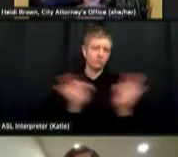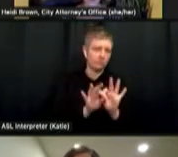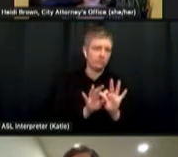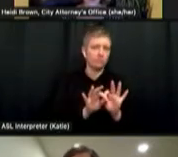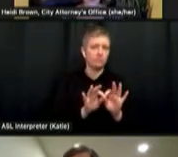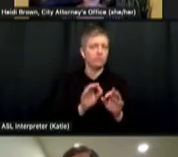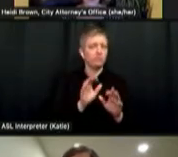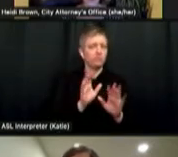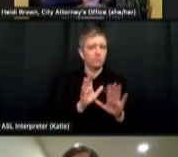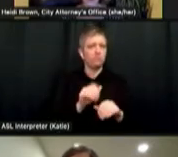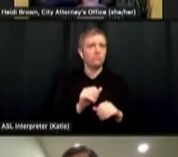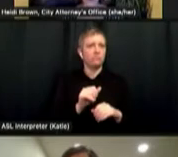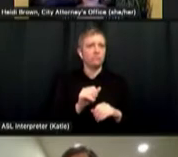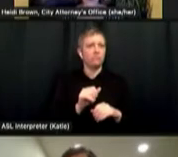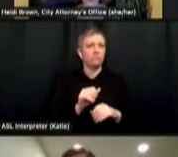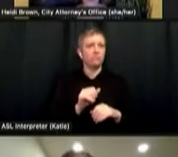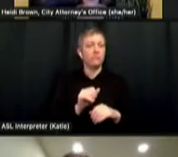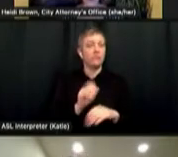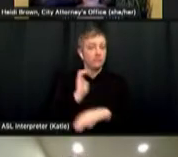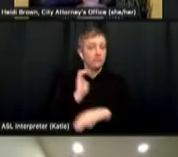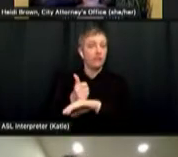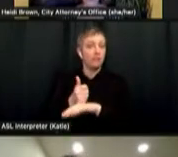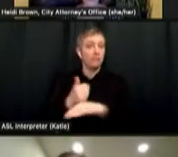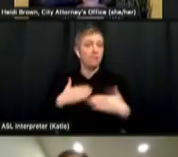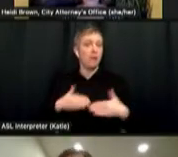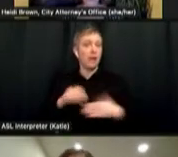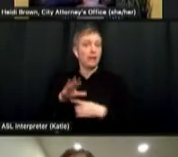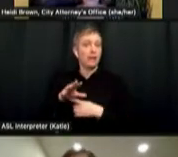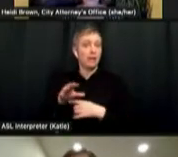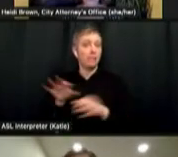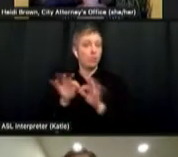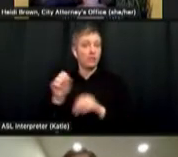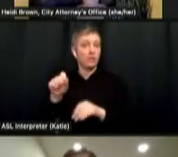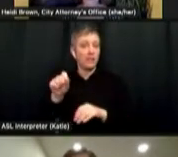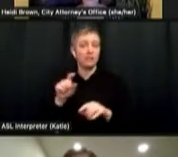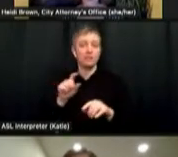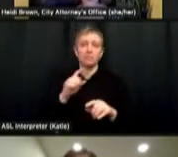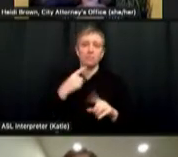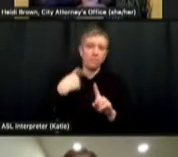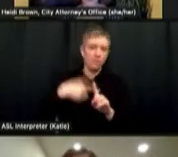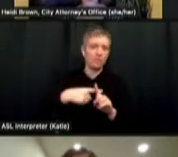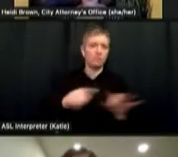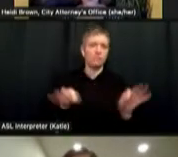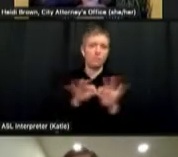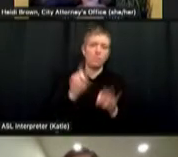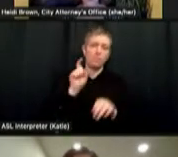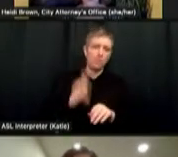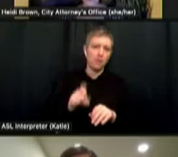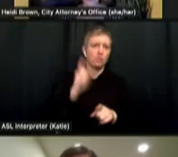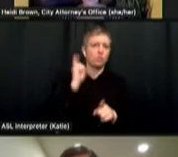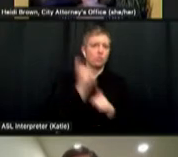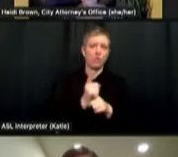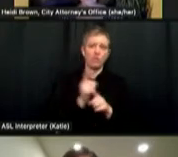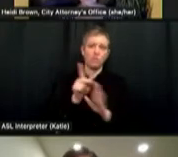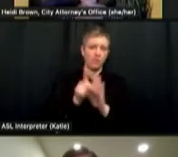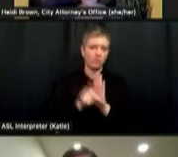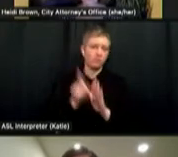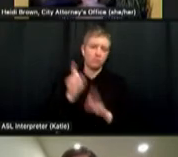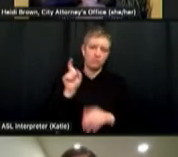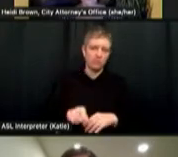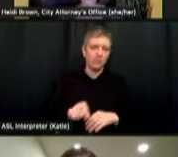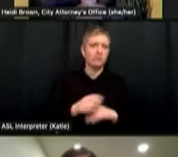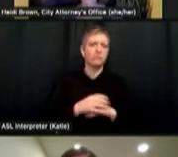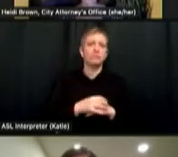body cams, but having the right policy is critically important, you